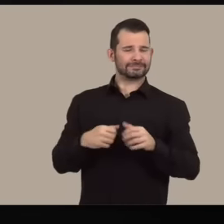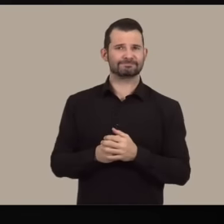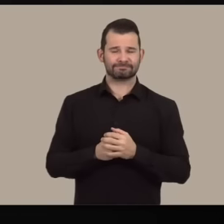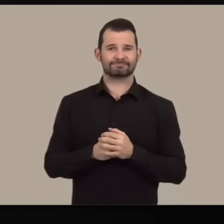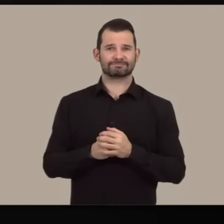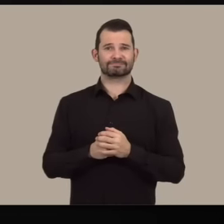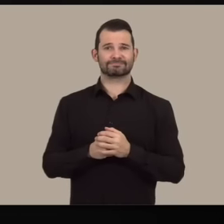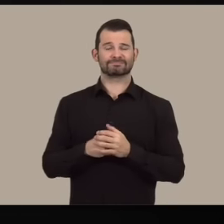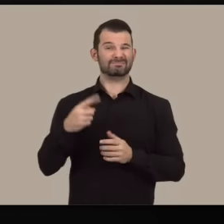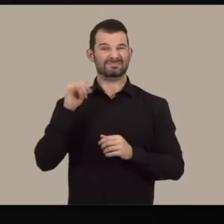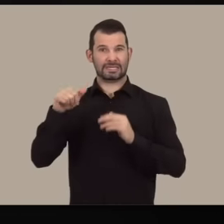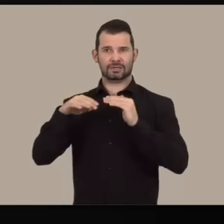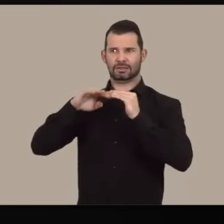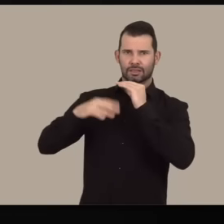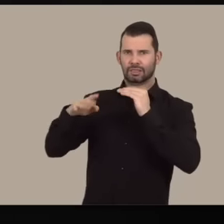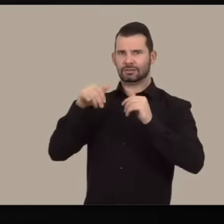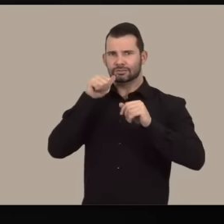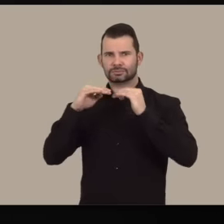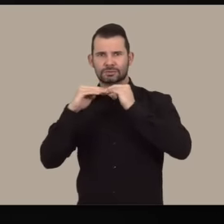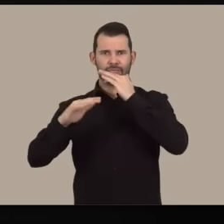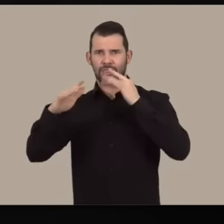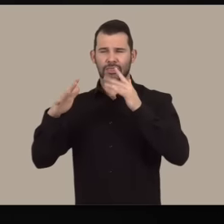long-term future of our industry.